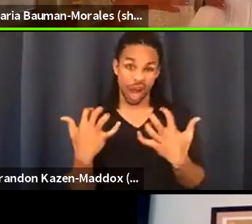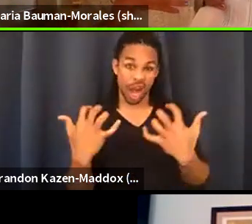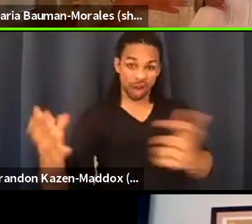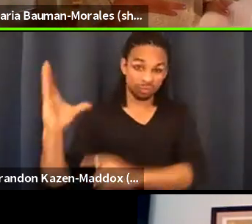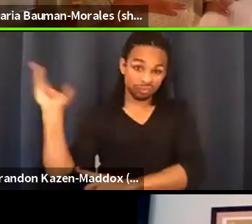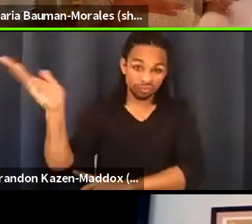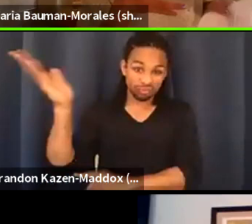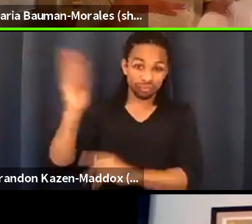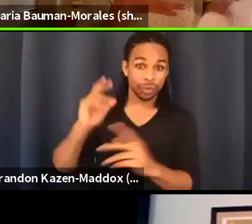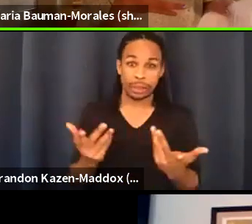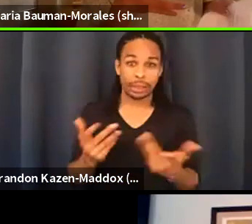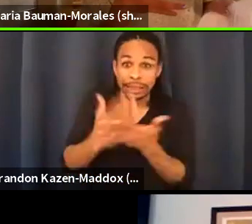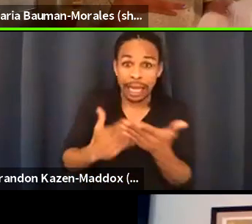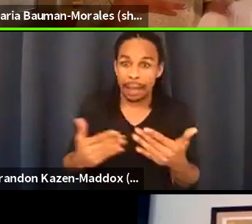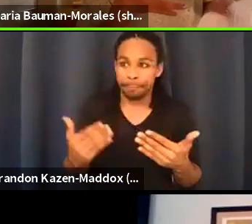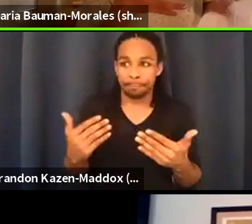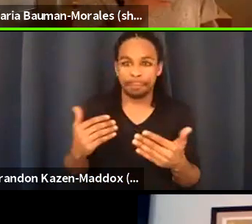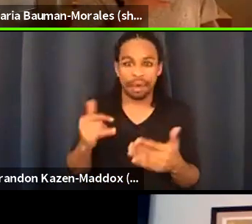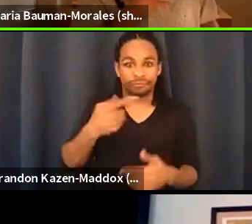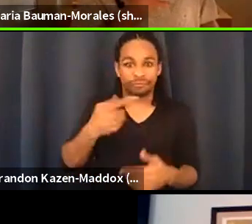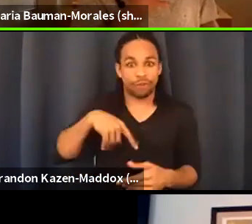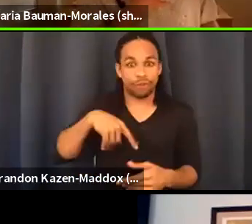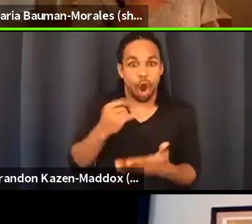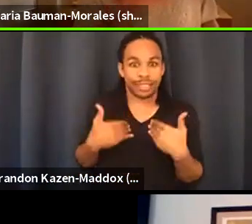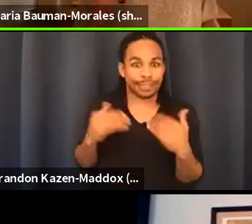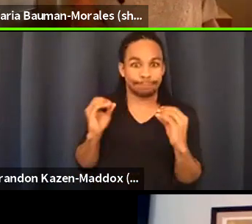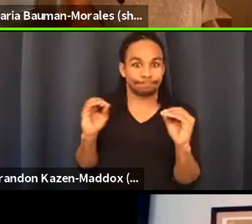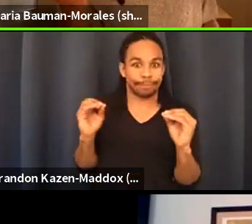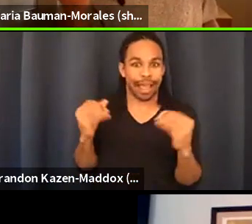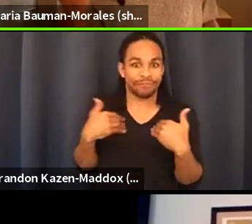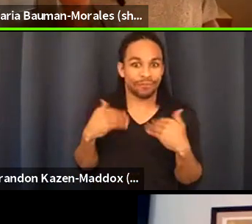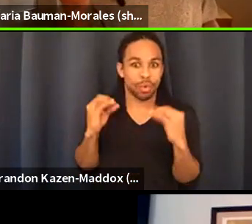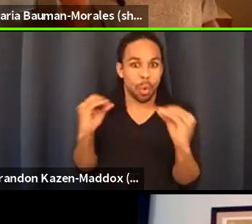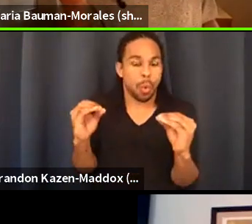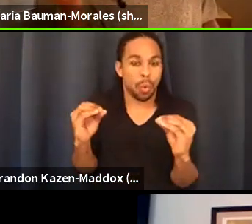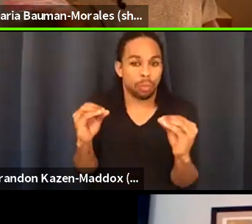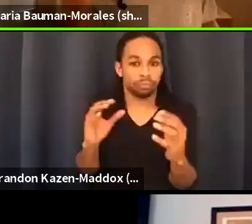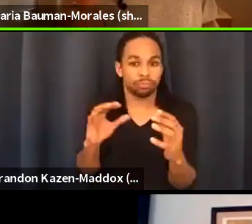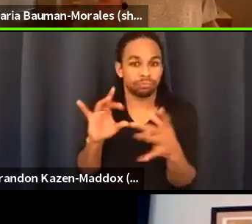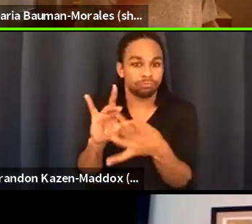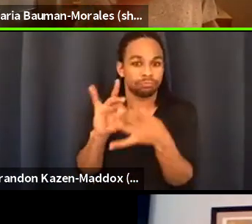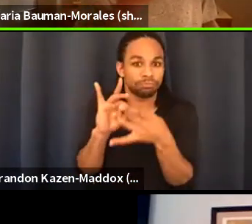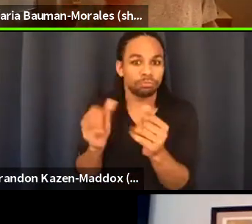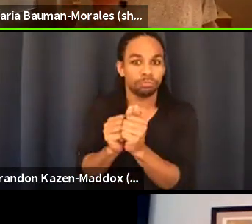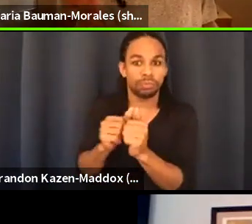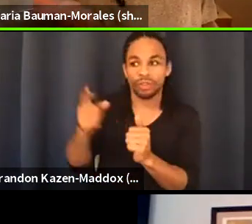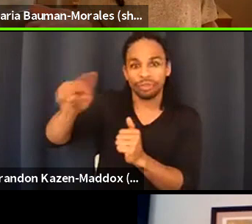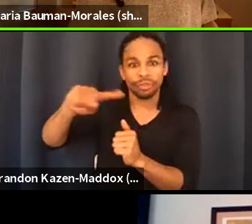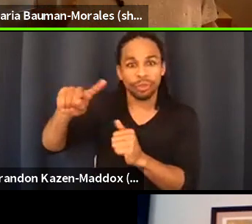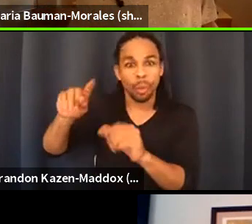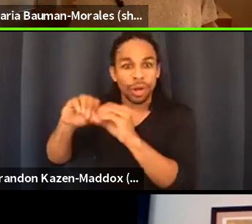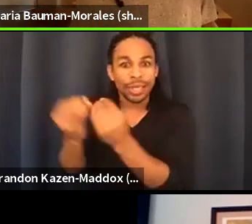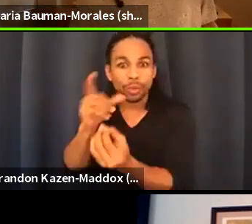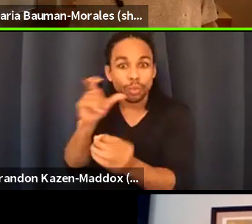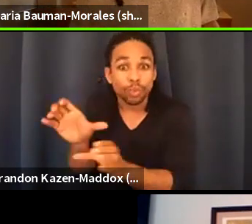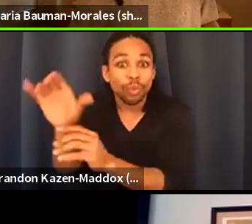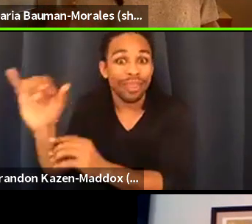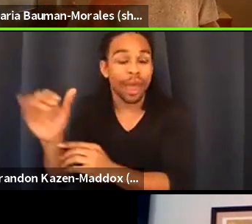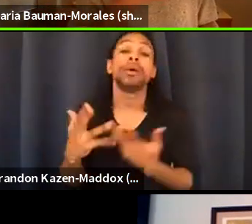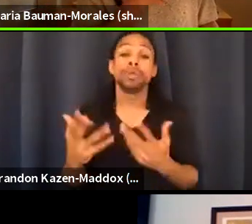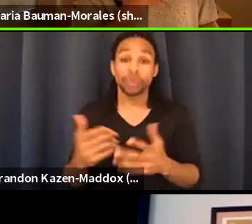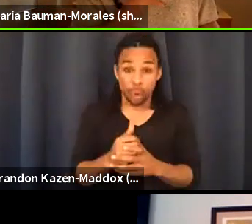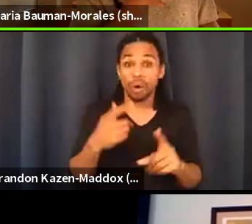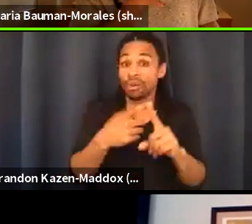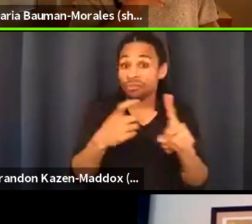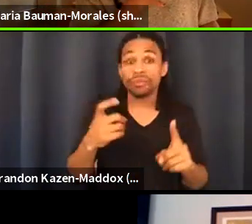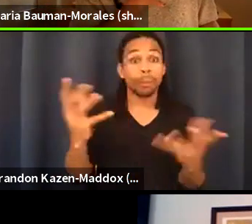of the field? For instance, I'm thinking, okay, well, from what Ronnie said and Shane said and Hollis said,